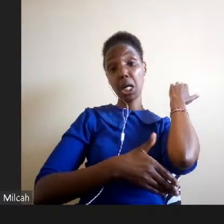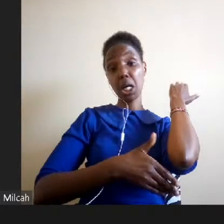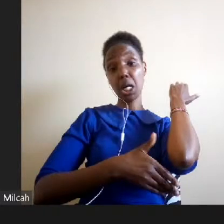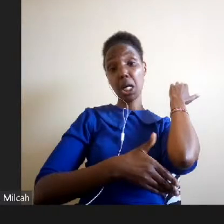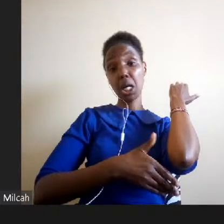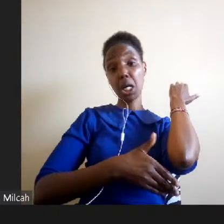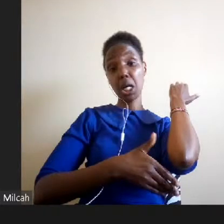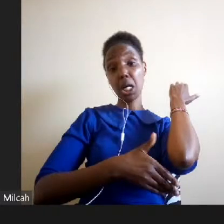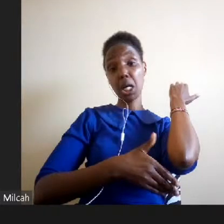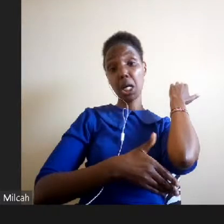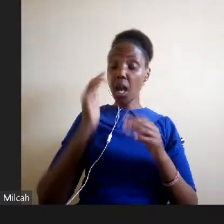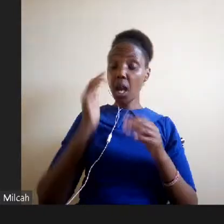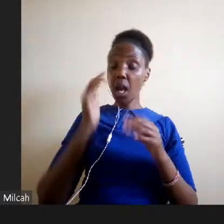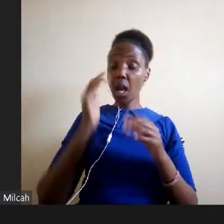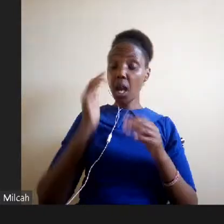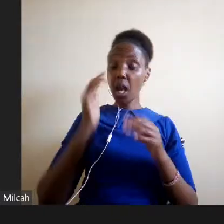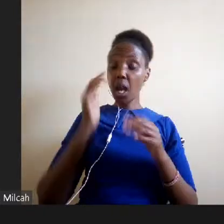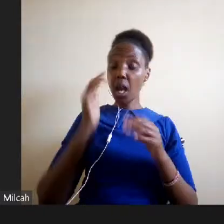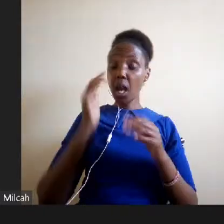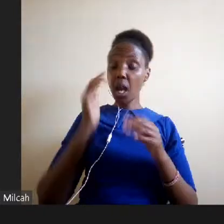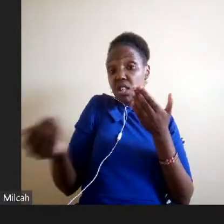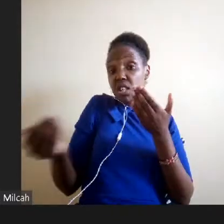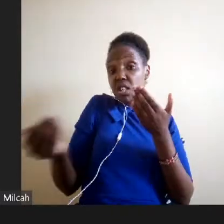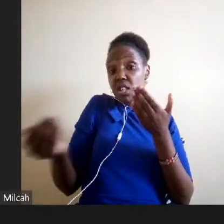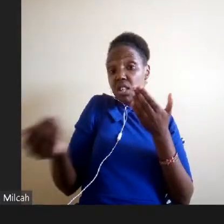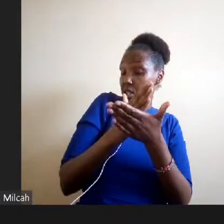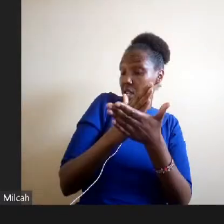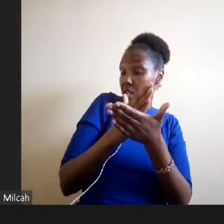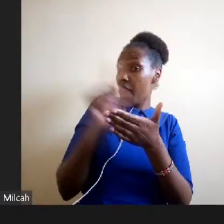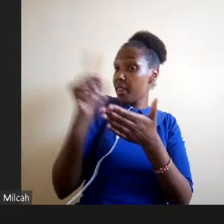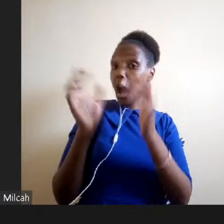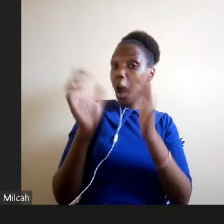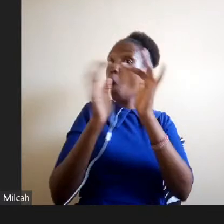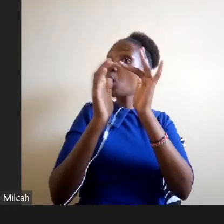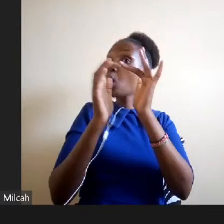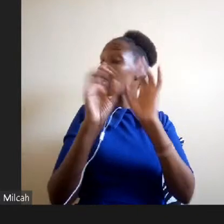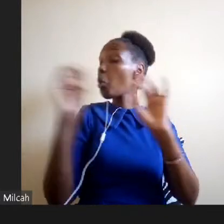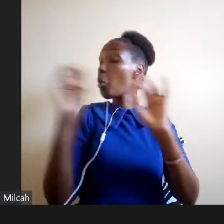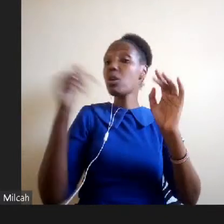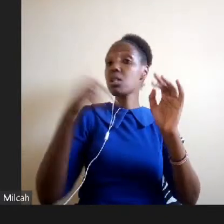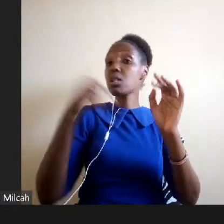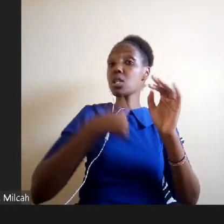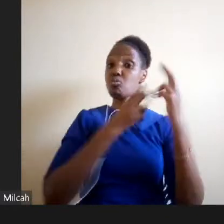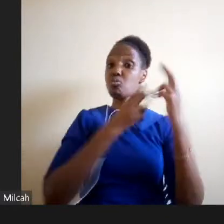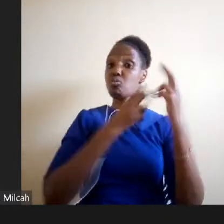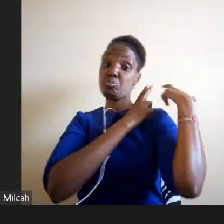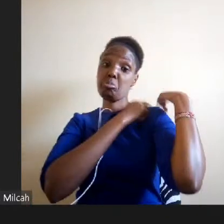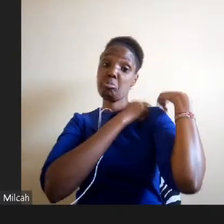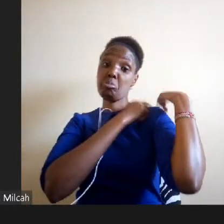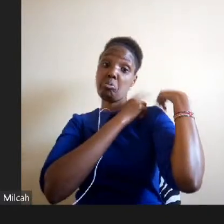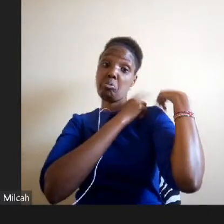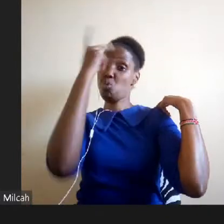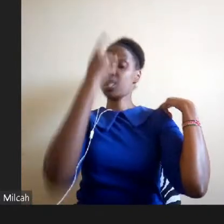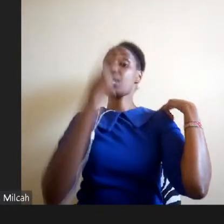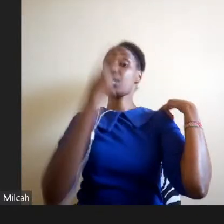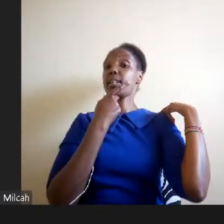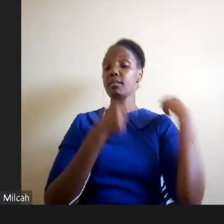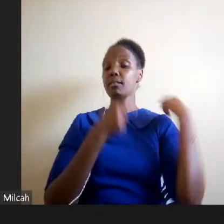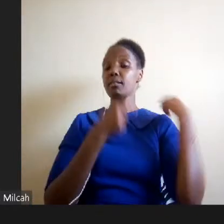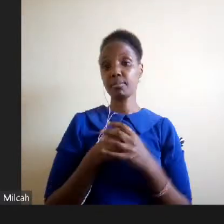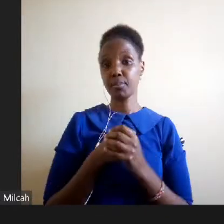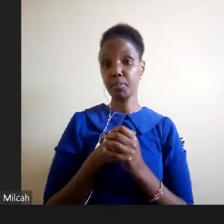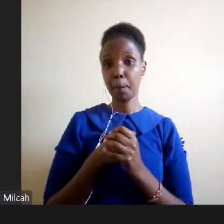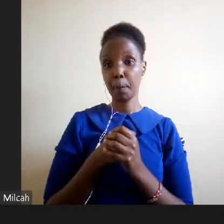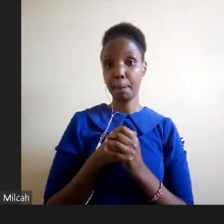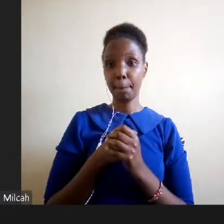help them understand what to share online and what not to share online. That is our designated role as parents. And